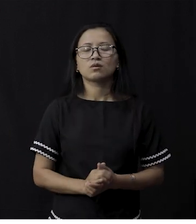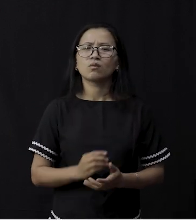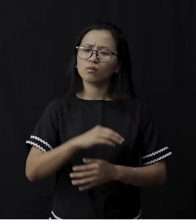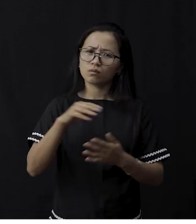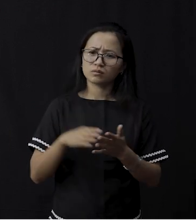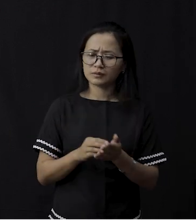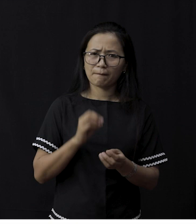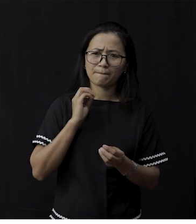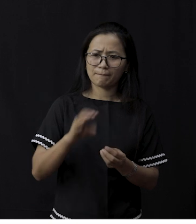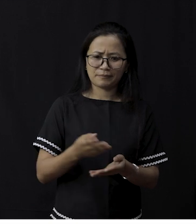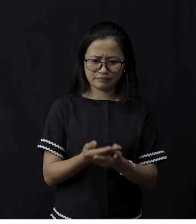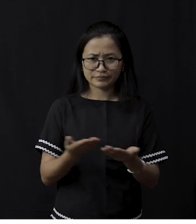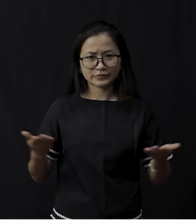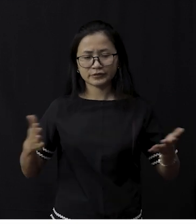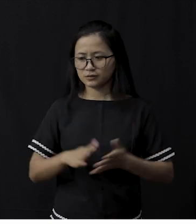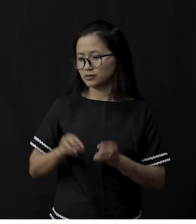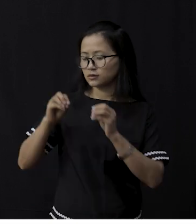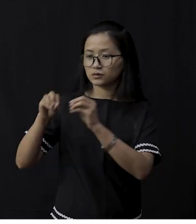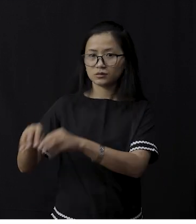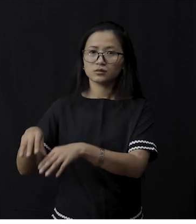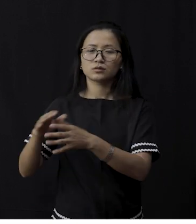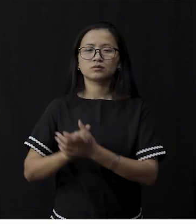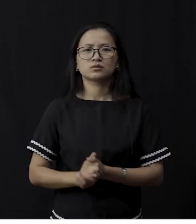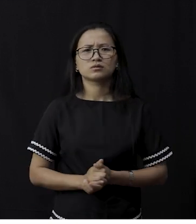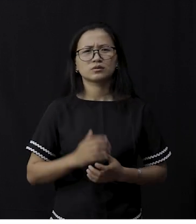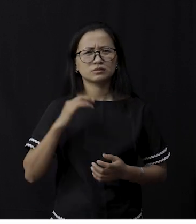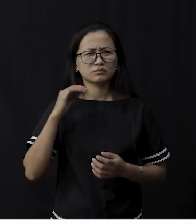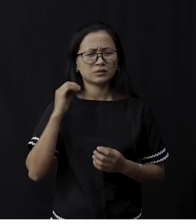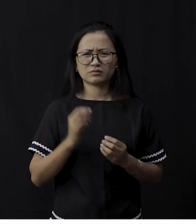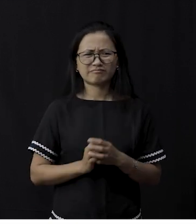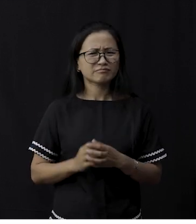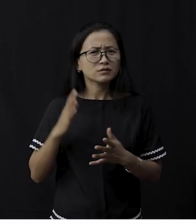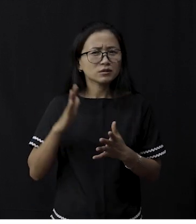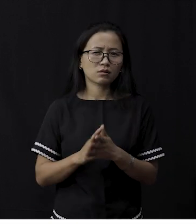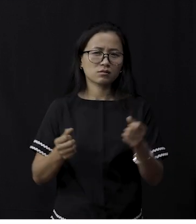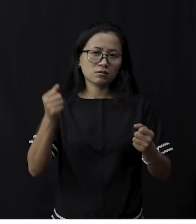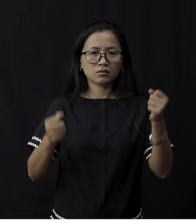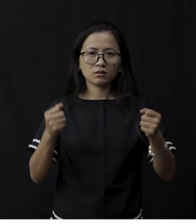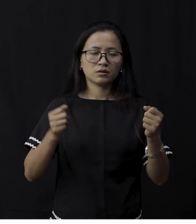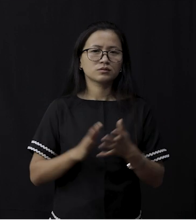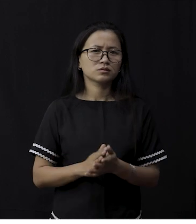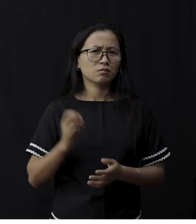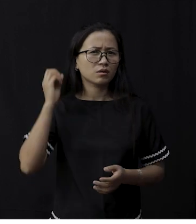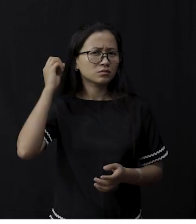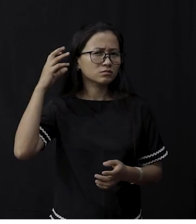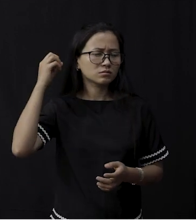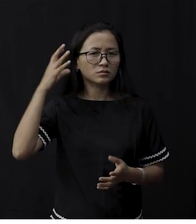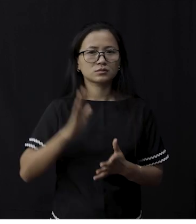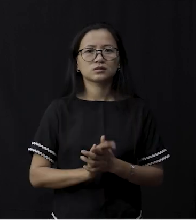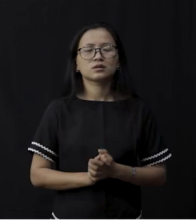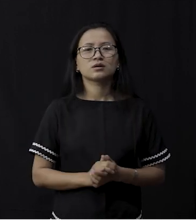in the dustbin. And I saw many cars that were making so much of noise. And I saw my dear friend whose name